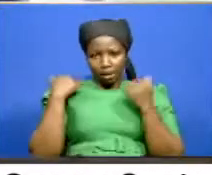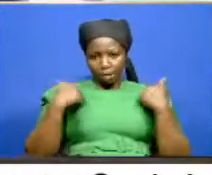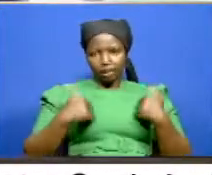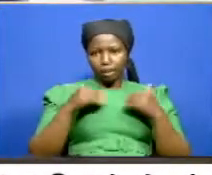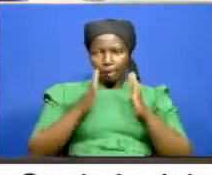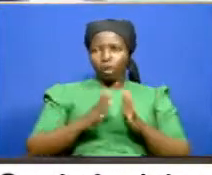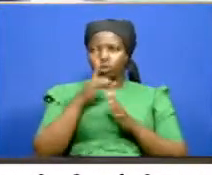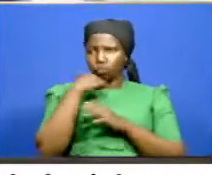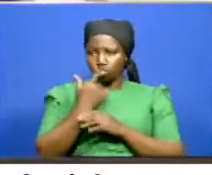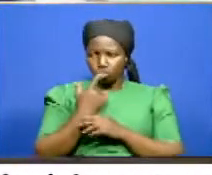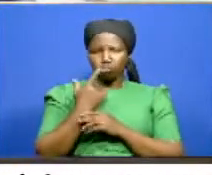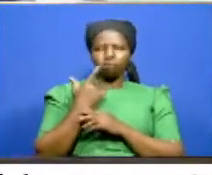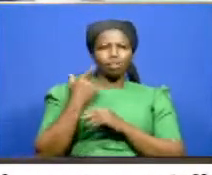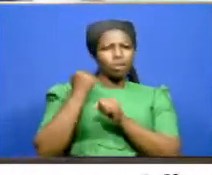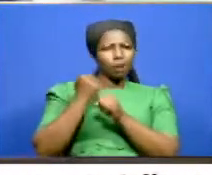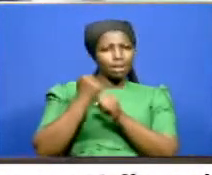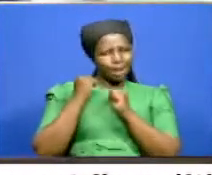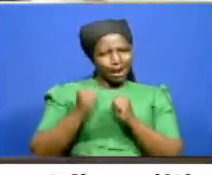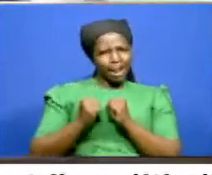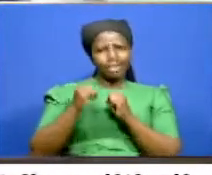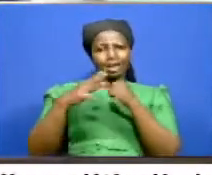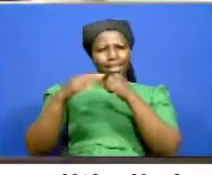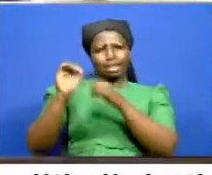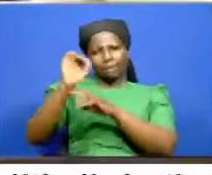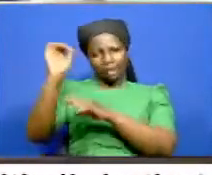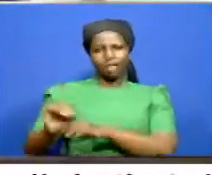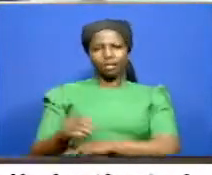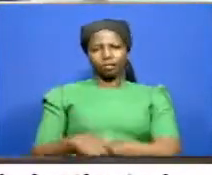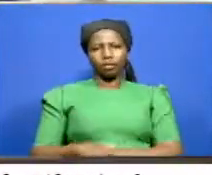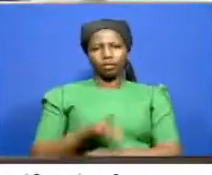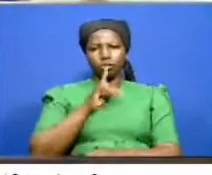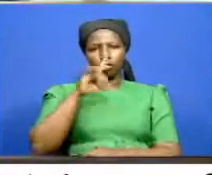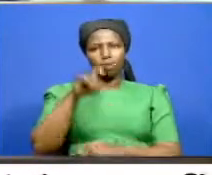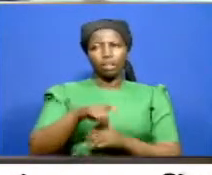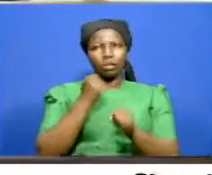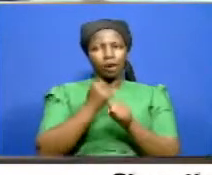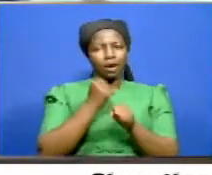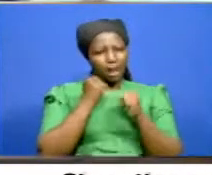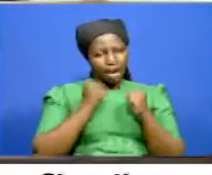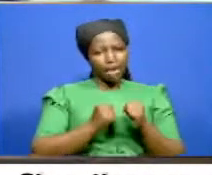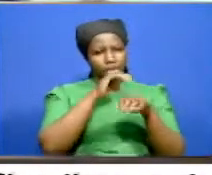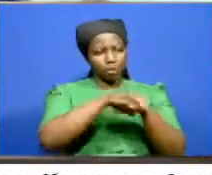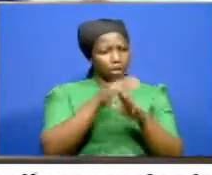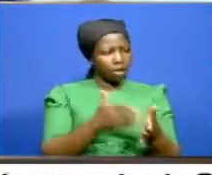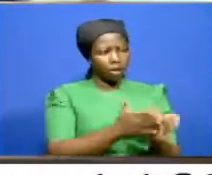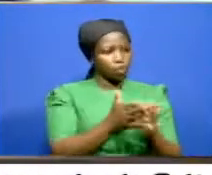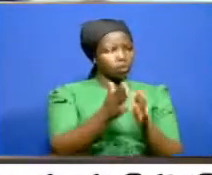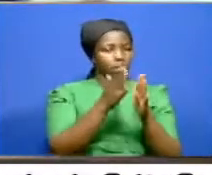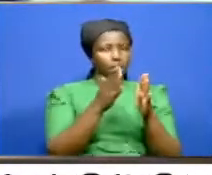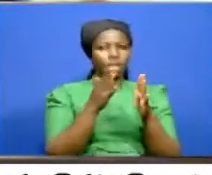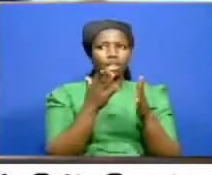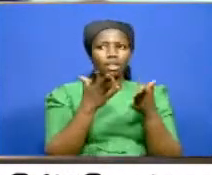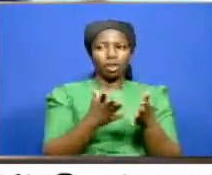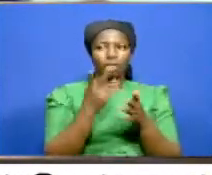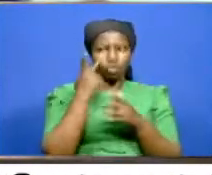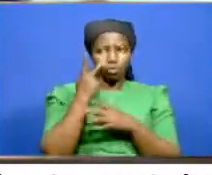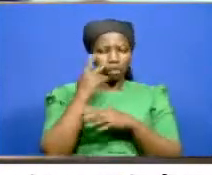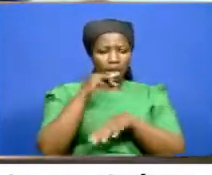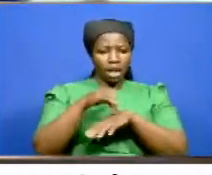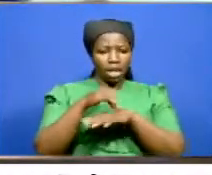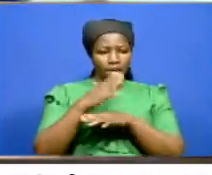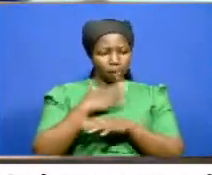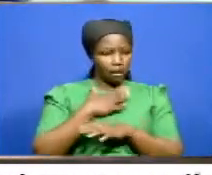myself 90% hard work and 10% talent. So we had to really work extra hard to get the opportunity. And looking at my